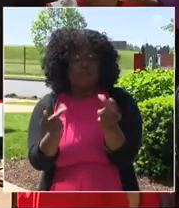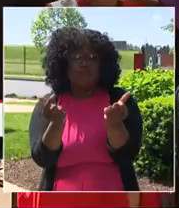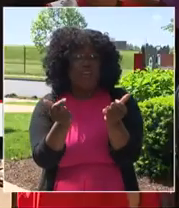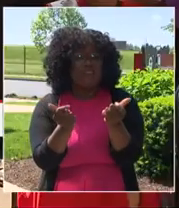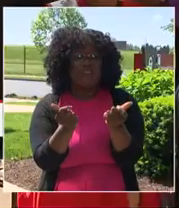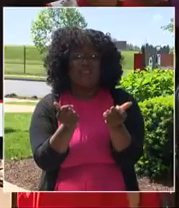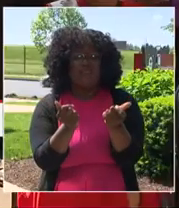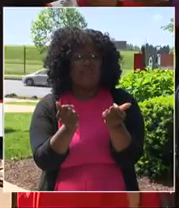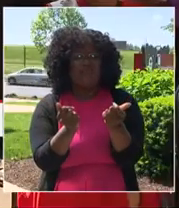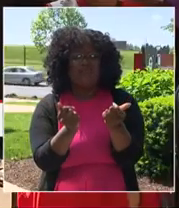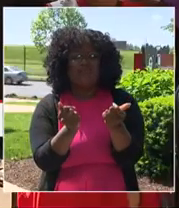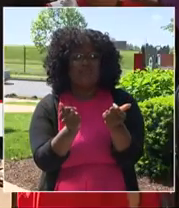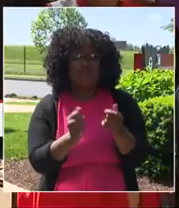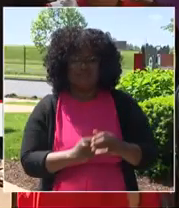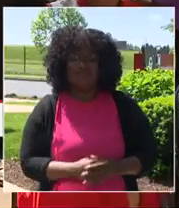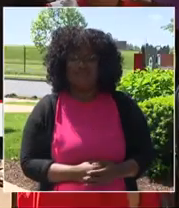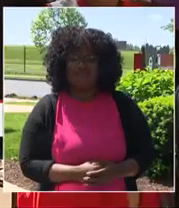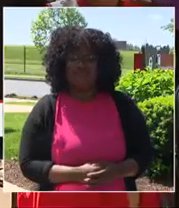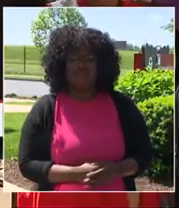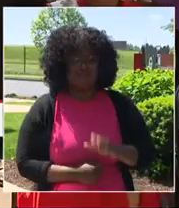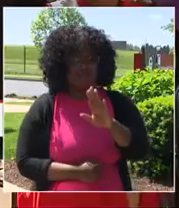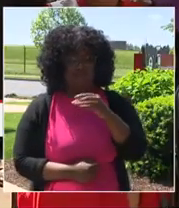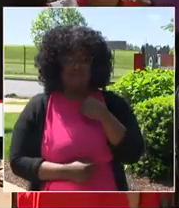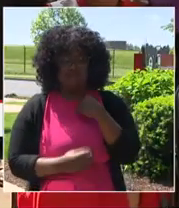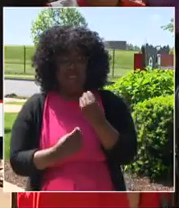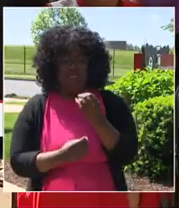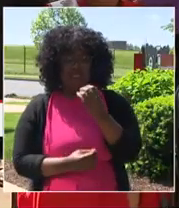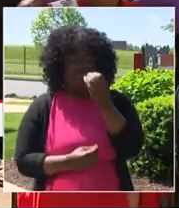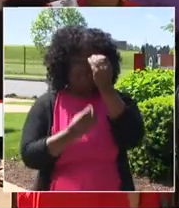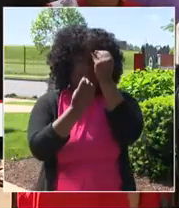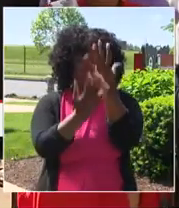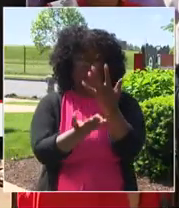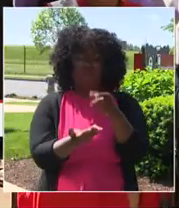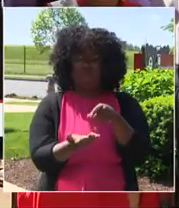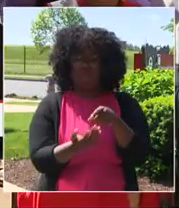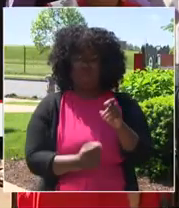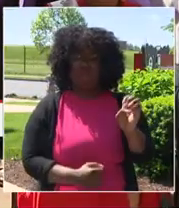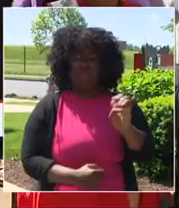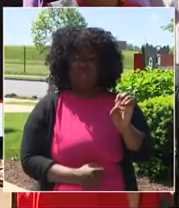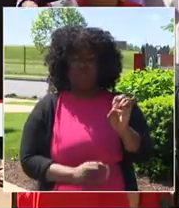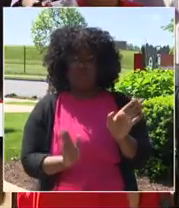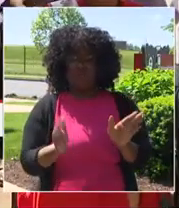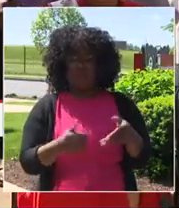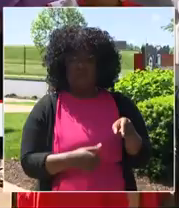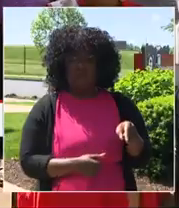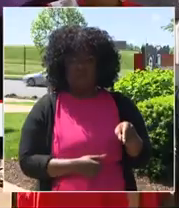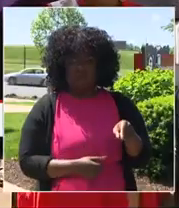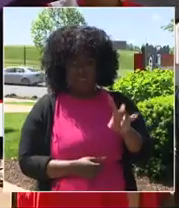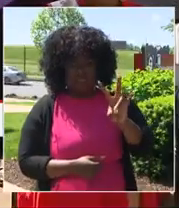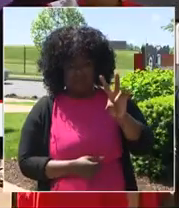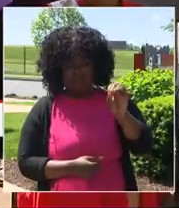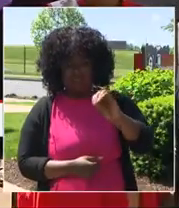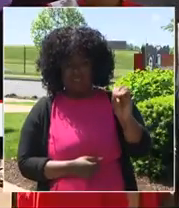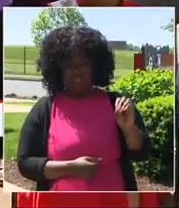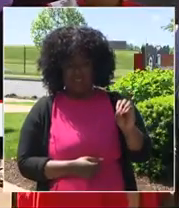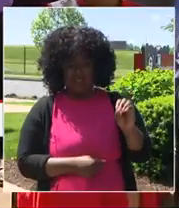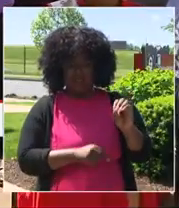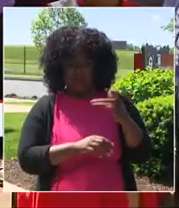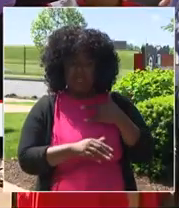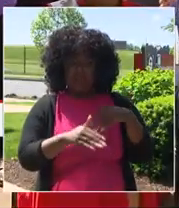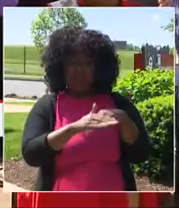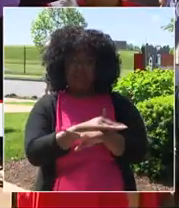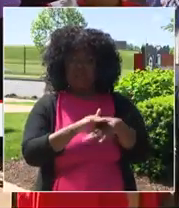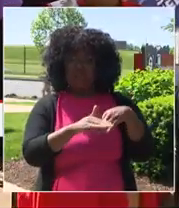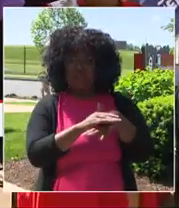can tell you that our emergency center visits, 70% of the visits that come through are covered by Medicaid. One of